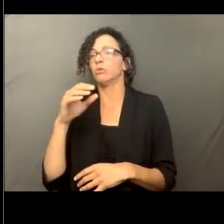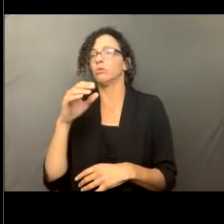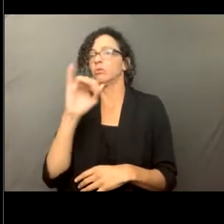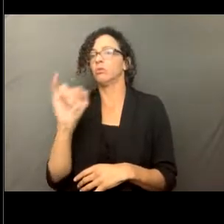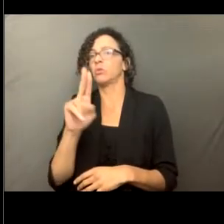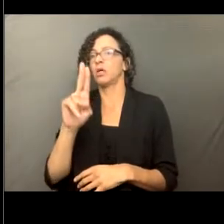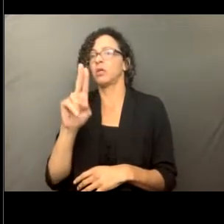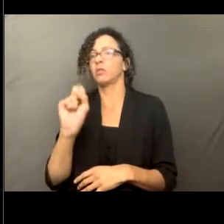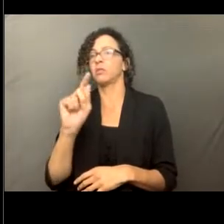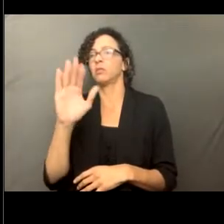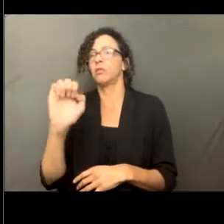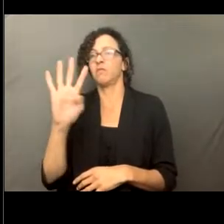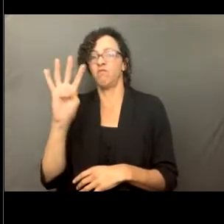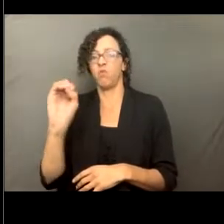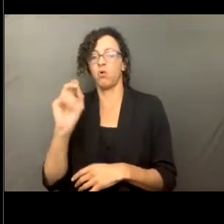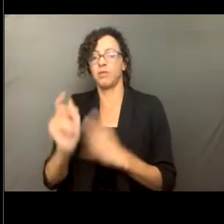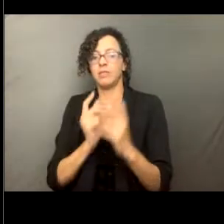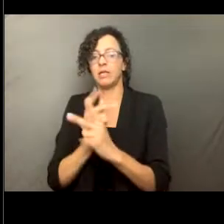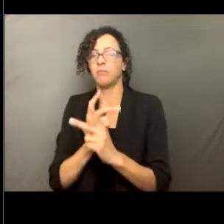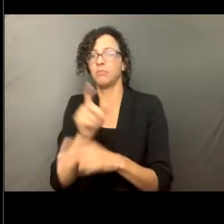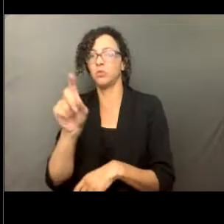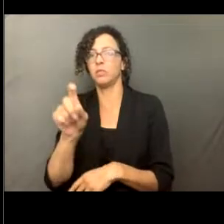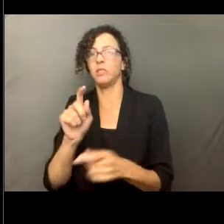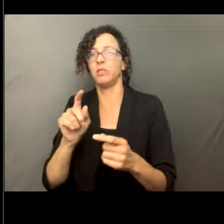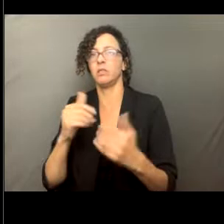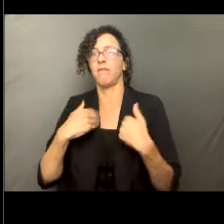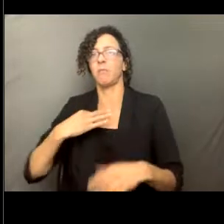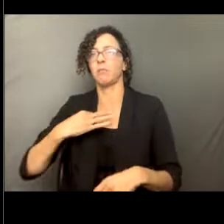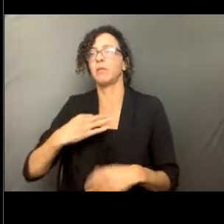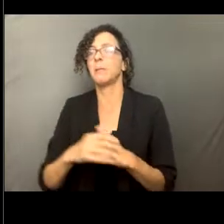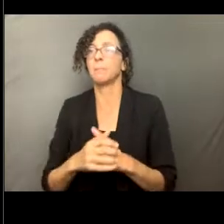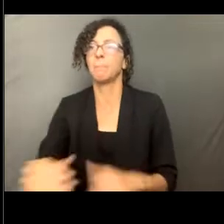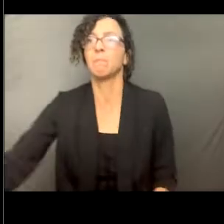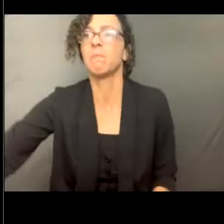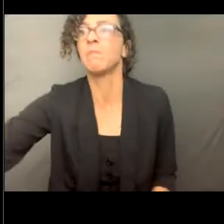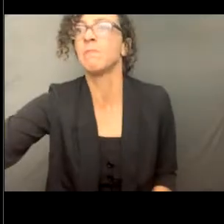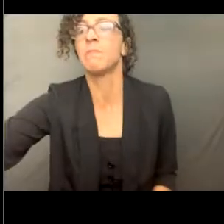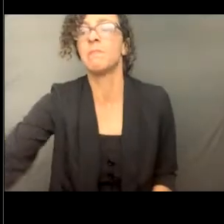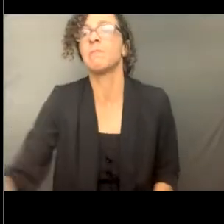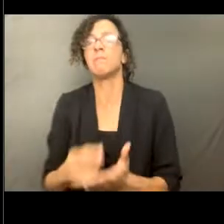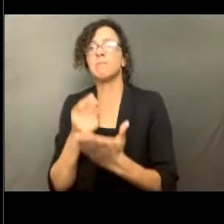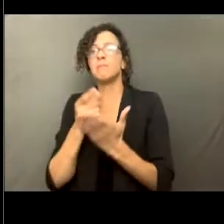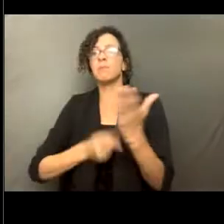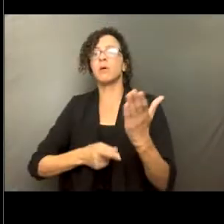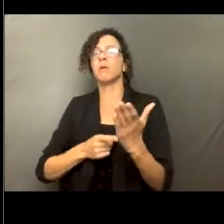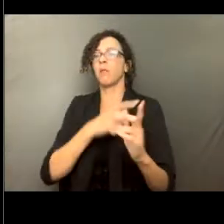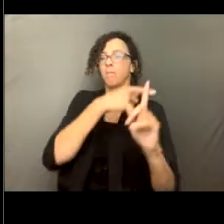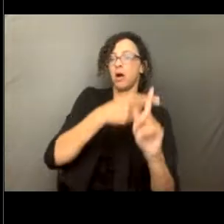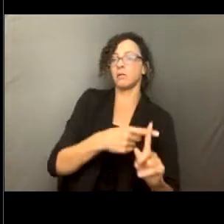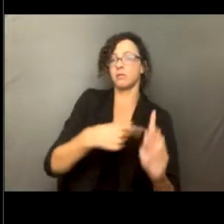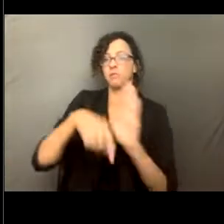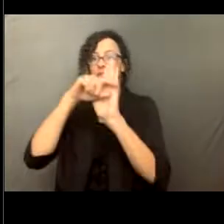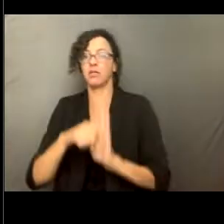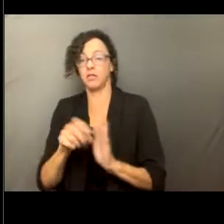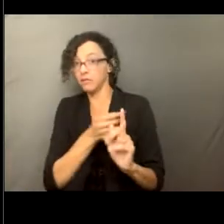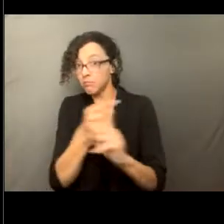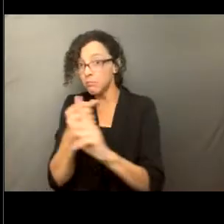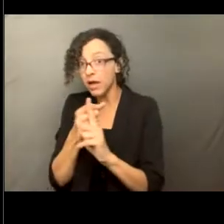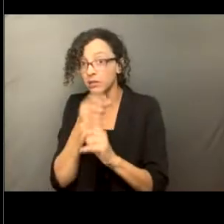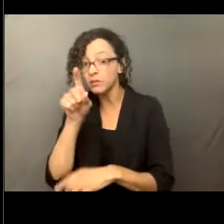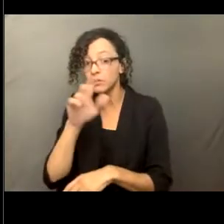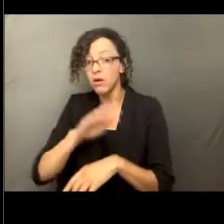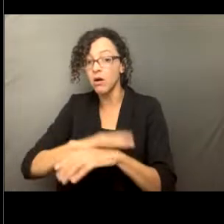that you need to have in your application. Disadvantaged communities, how you're serving that, what are the positive or negative impacts on a